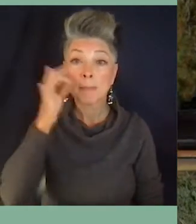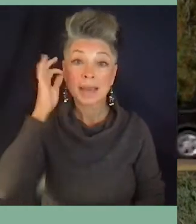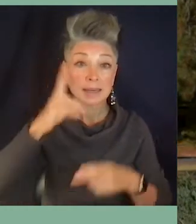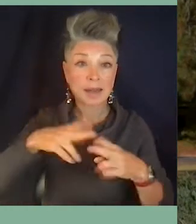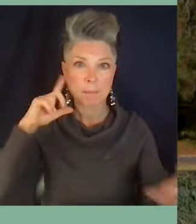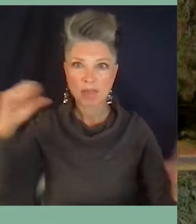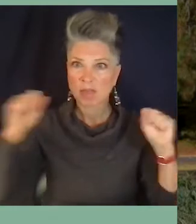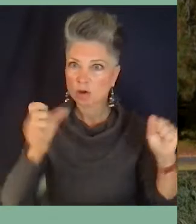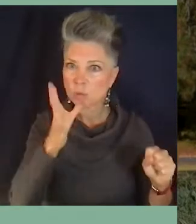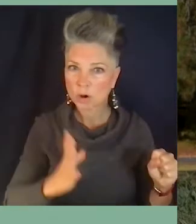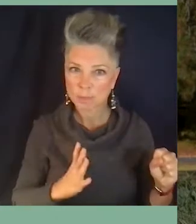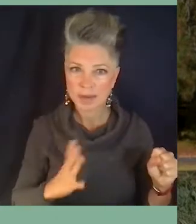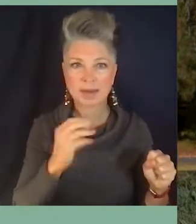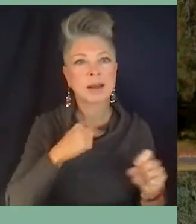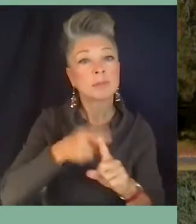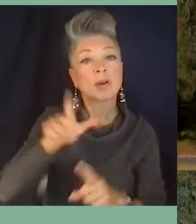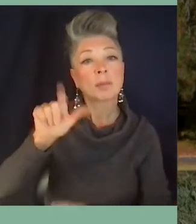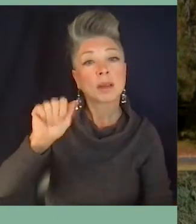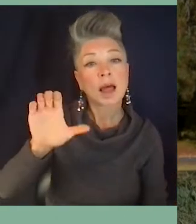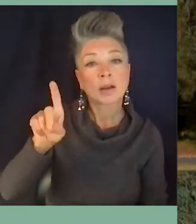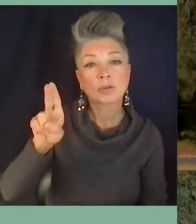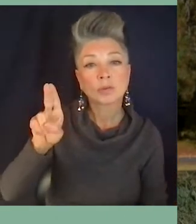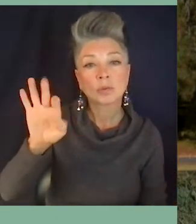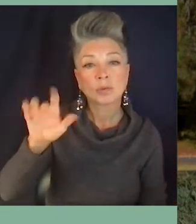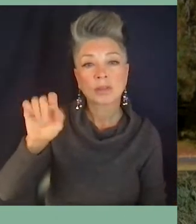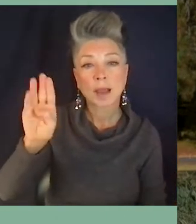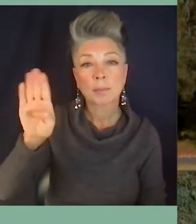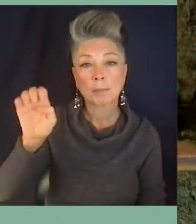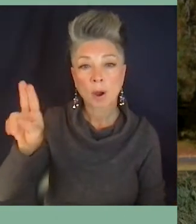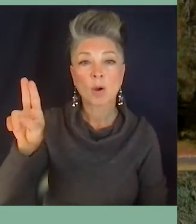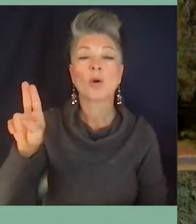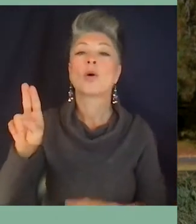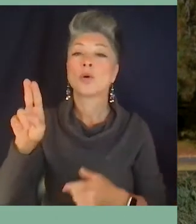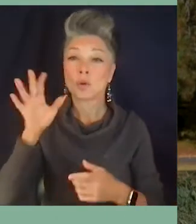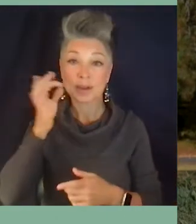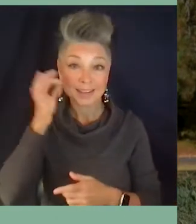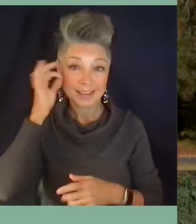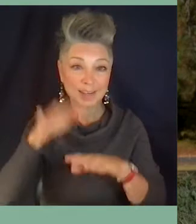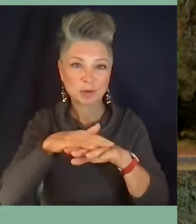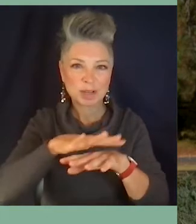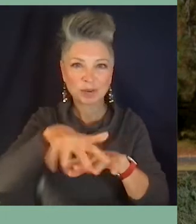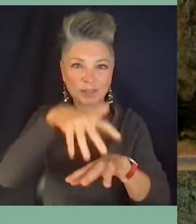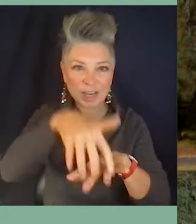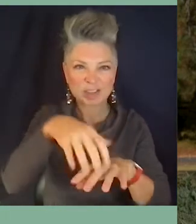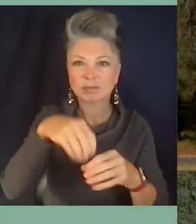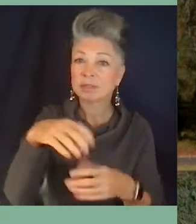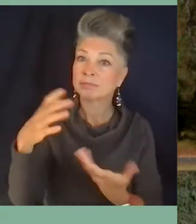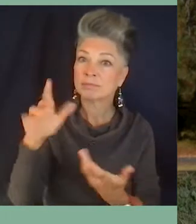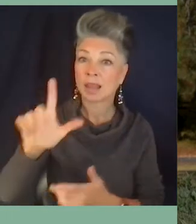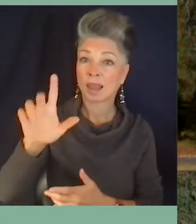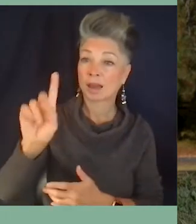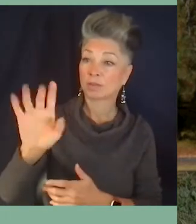Dowd. My Indian name is Thunder Woman, and I'm from the Lac des Flambeaux Indian Reservation in Lac des Flambeaux,